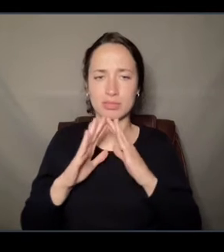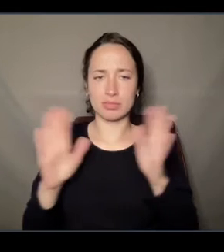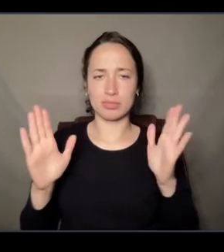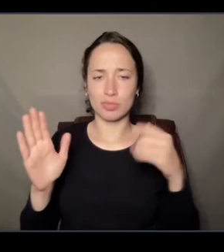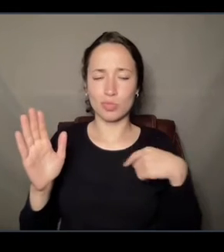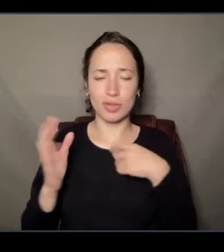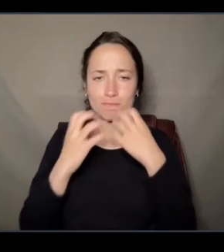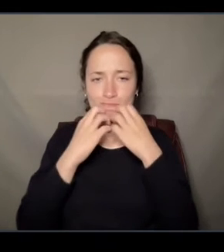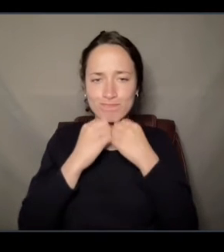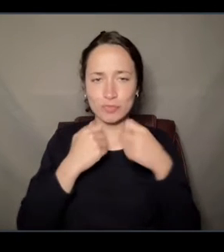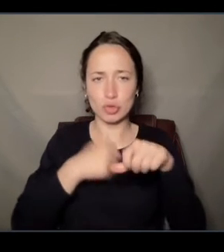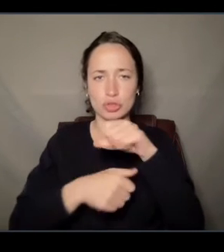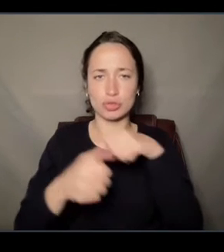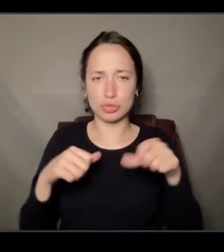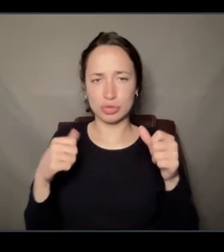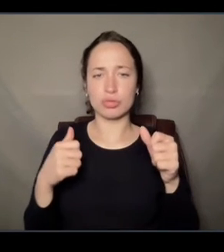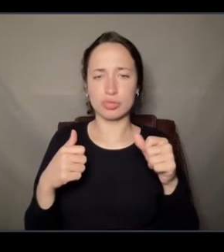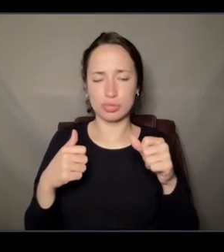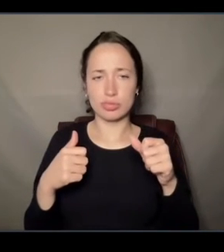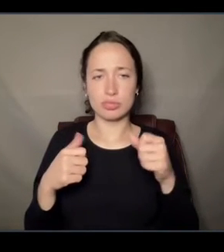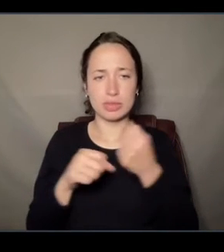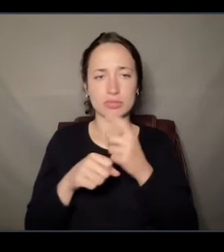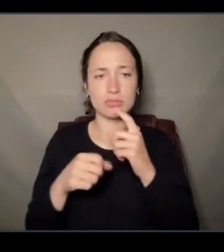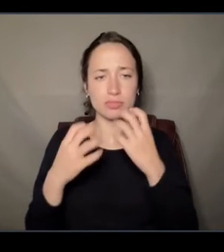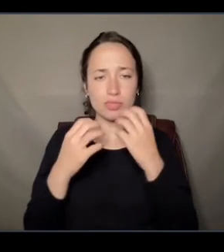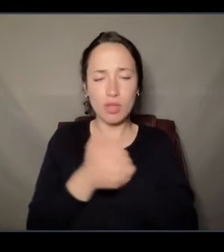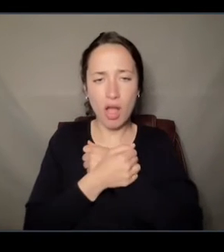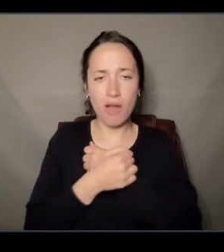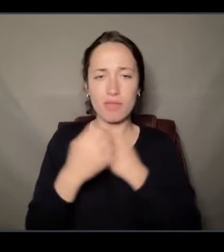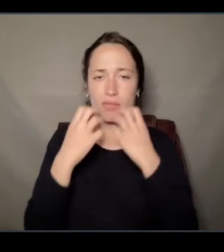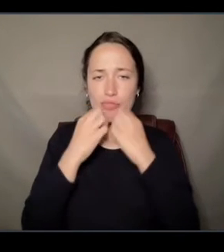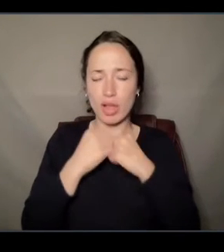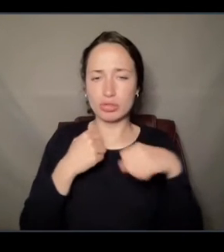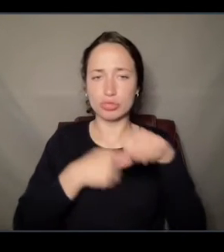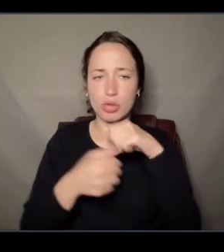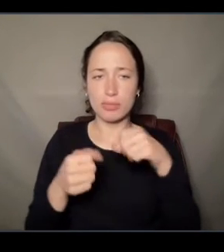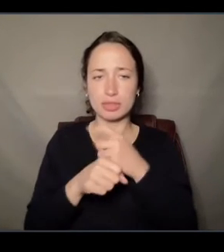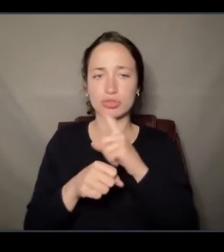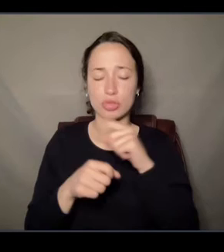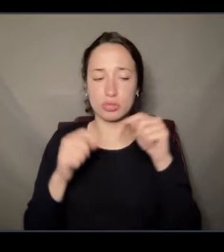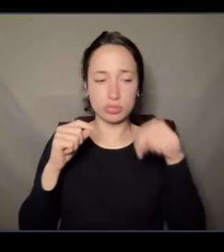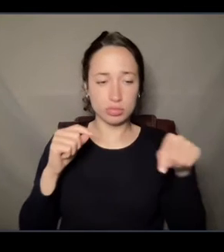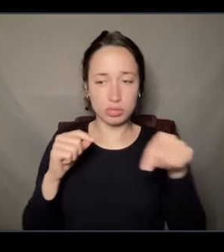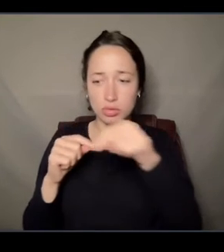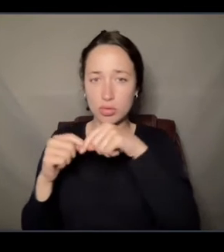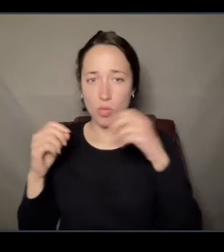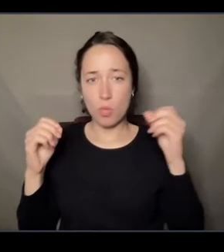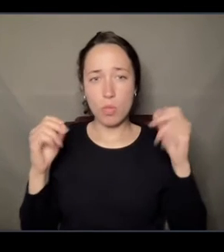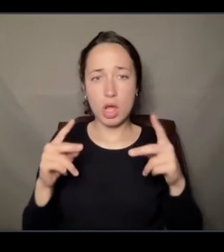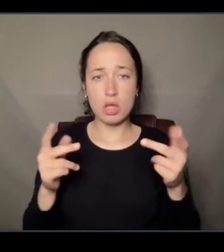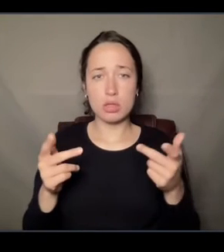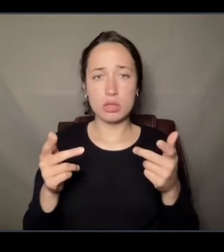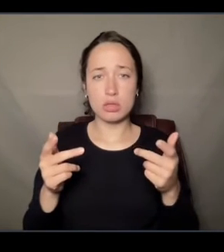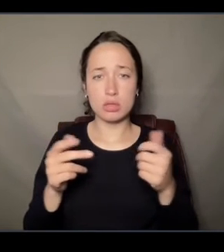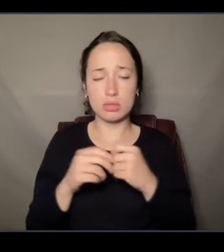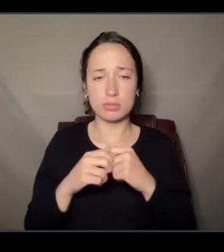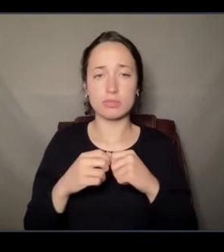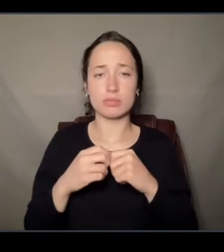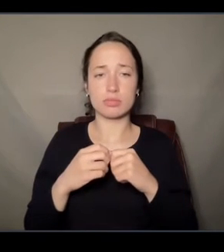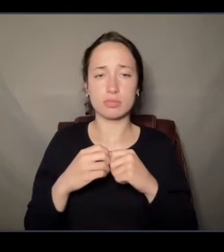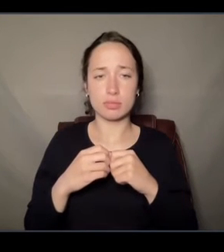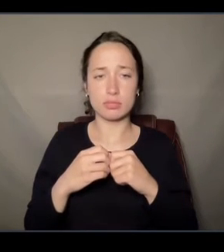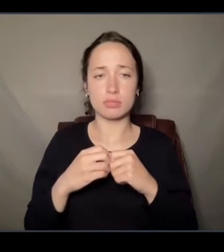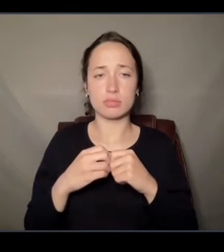we care for one another. We welcome, love, and embrace one another and make sure that every member of the family is doing